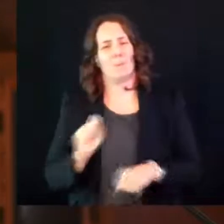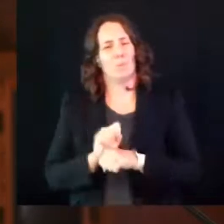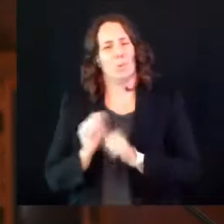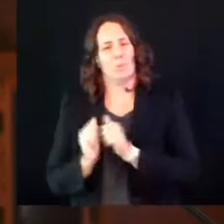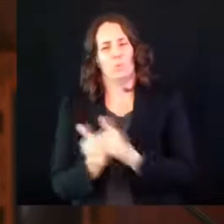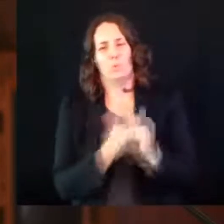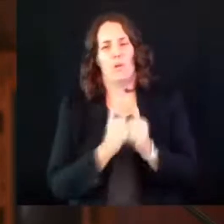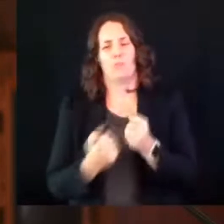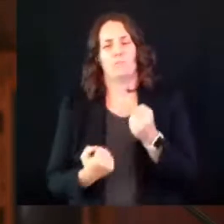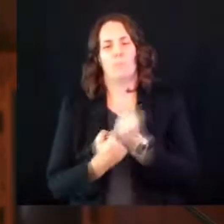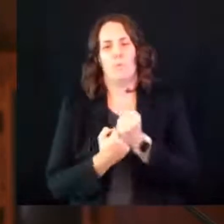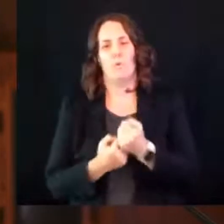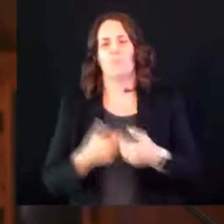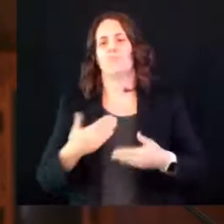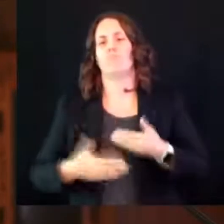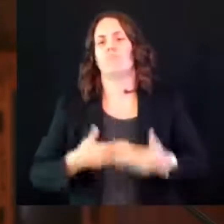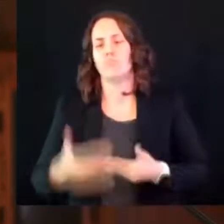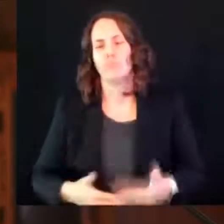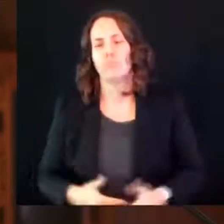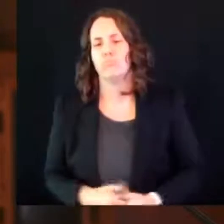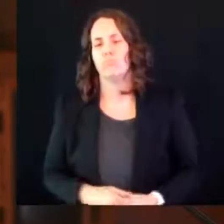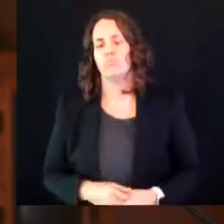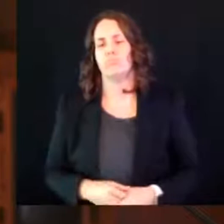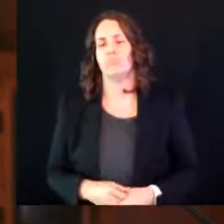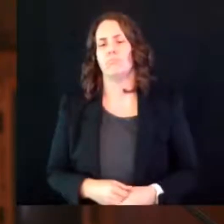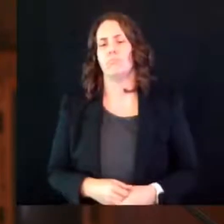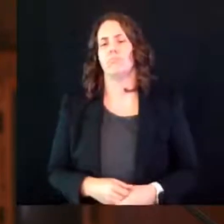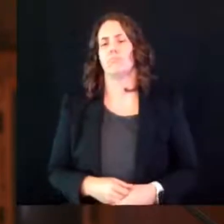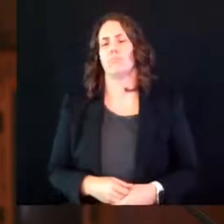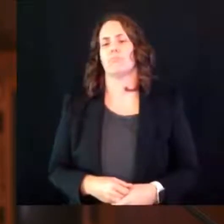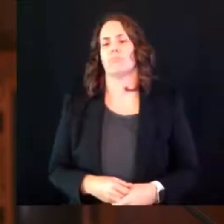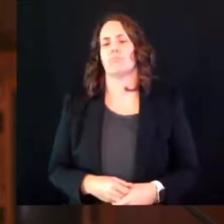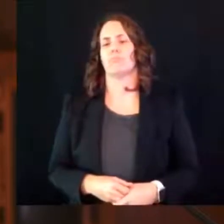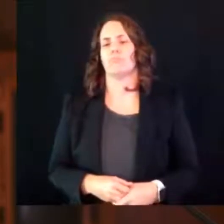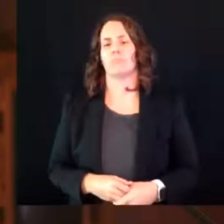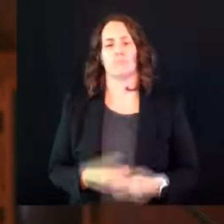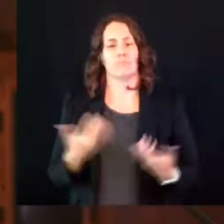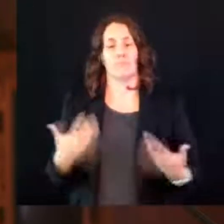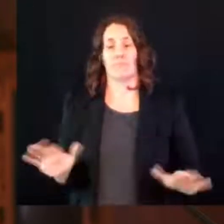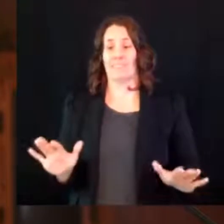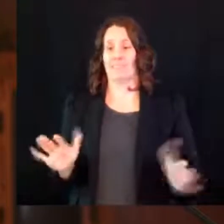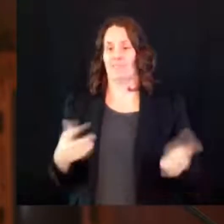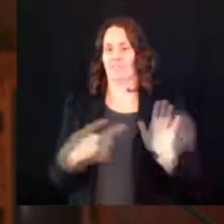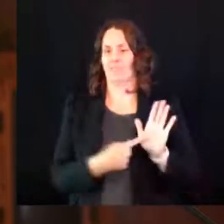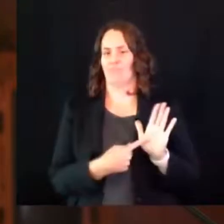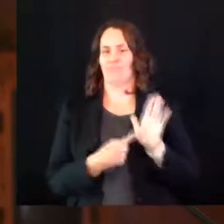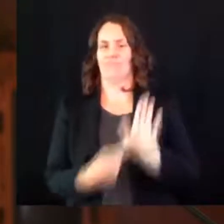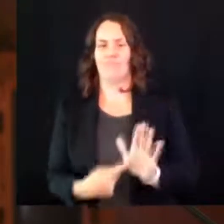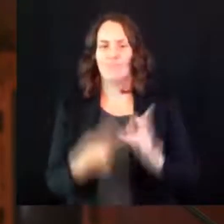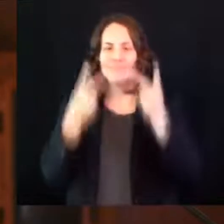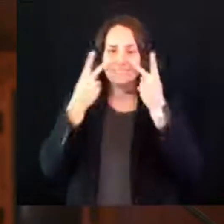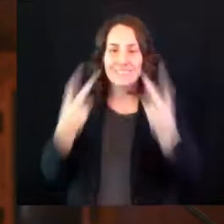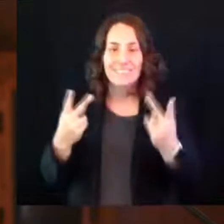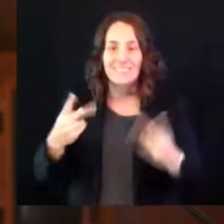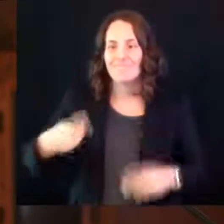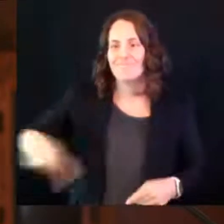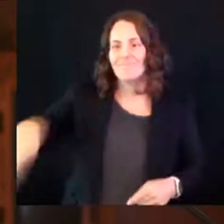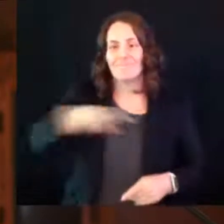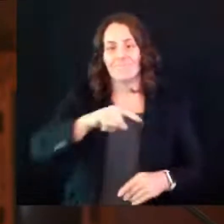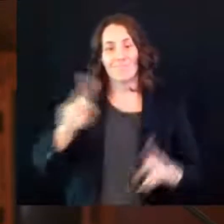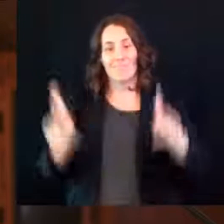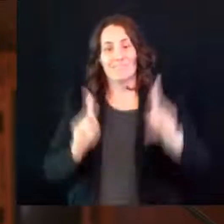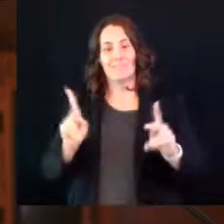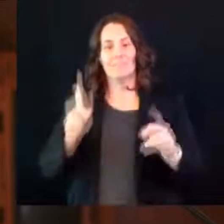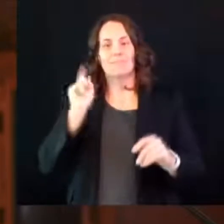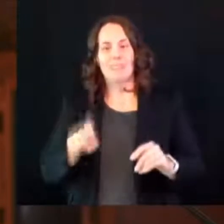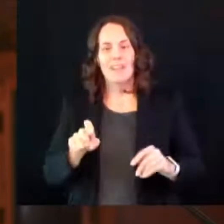do more. People need to wear their masks. But it's not enough. It's an important strategy, but it speaks to